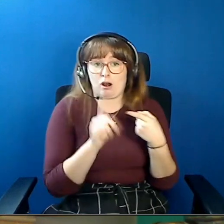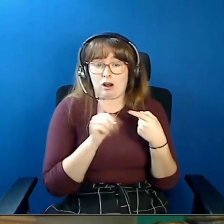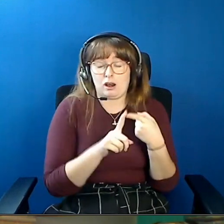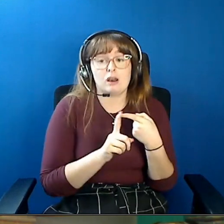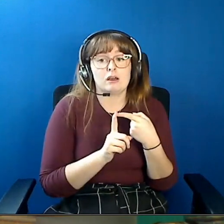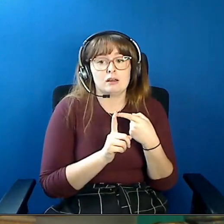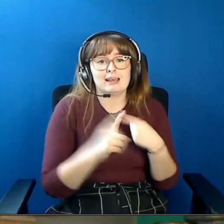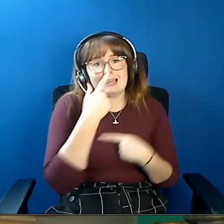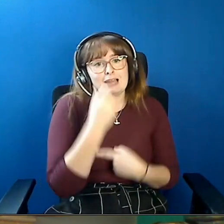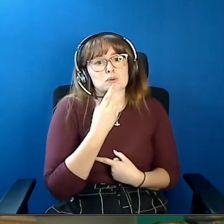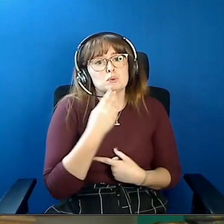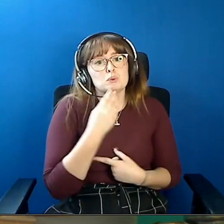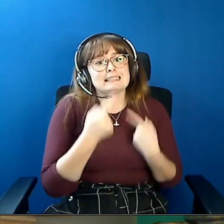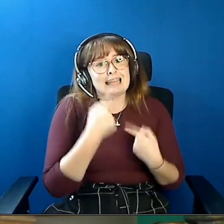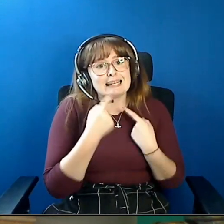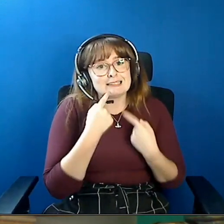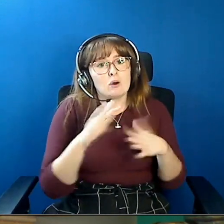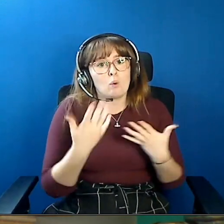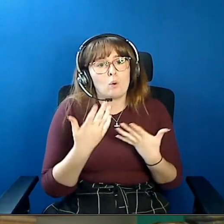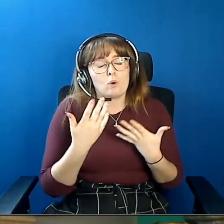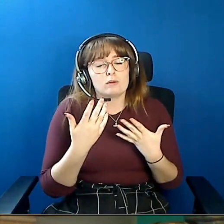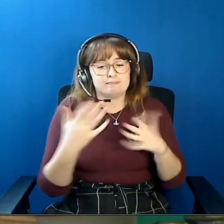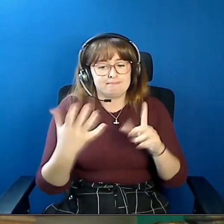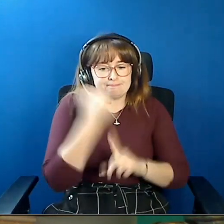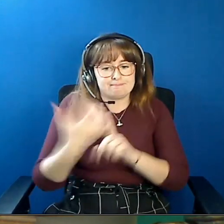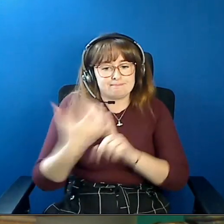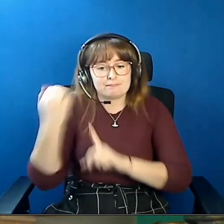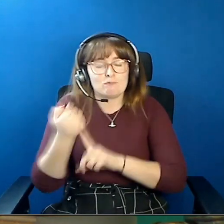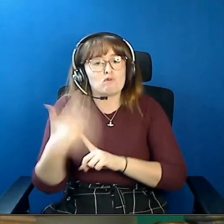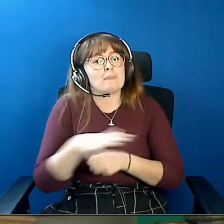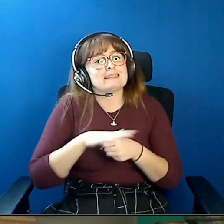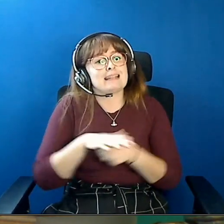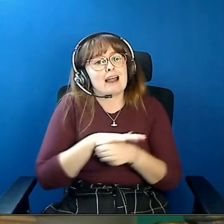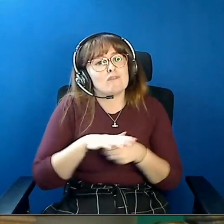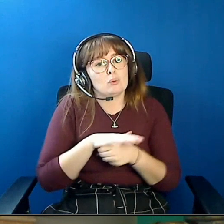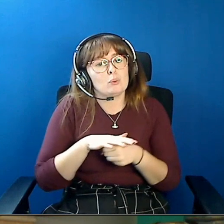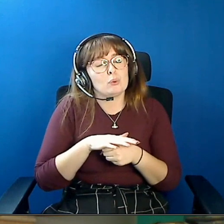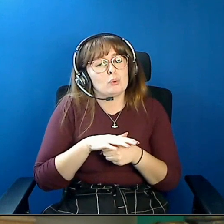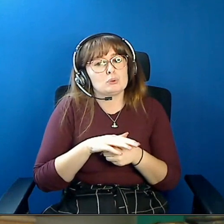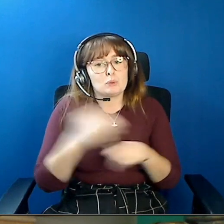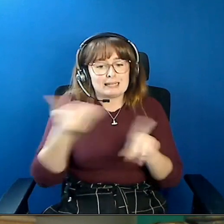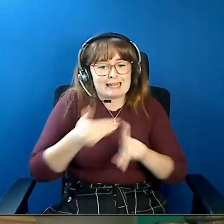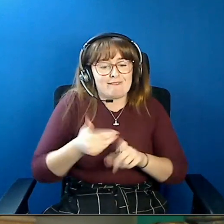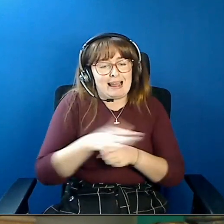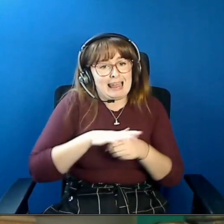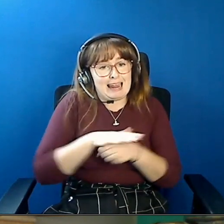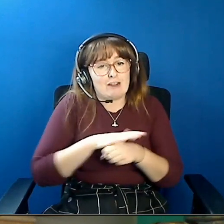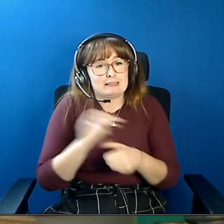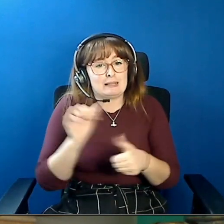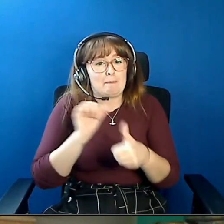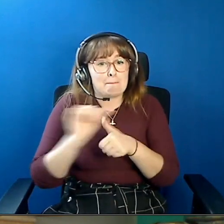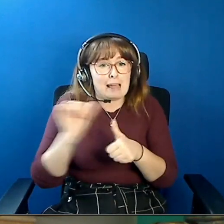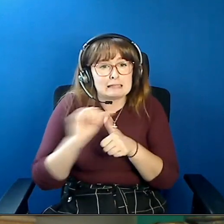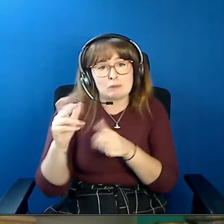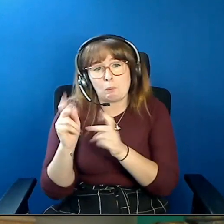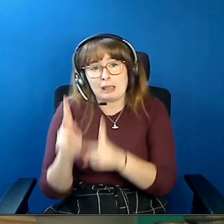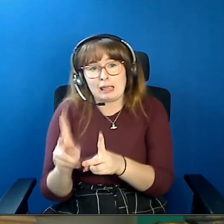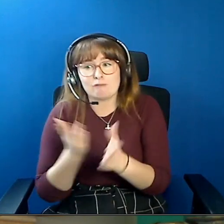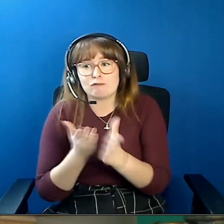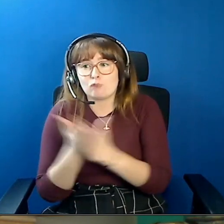can use the data or the outputs from a retrofit scenario analysis to identify areas that might be better suited through a communal